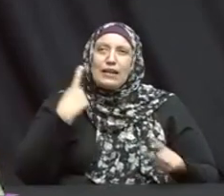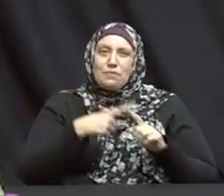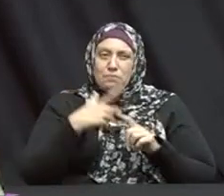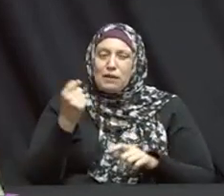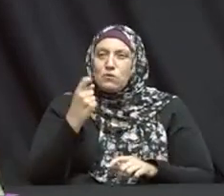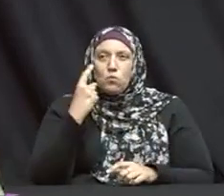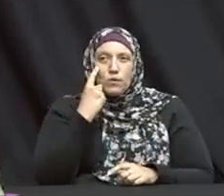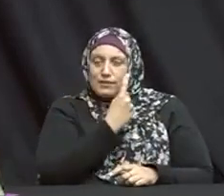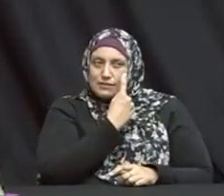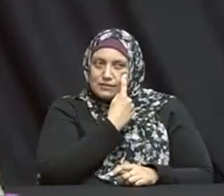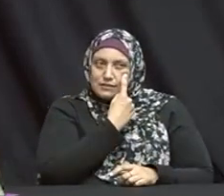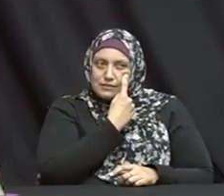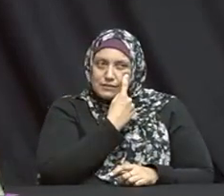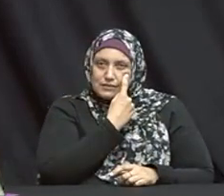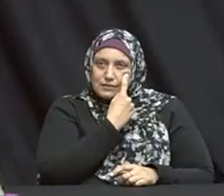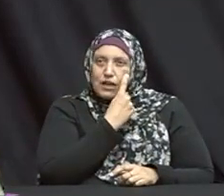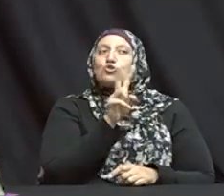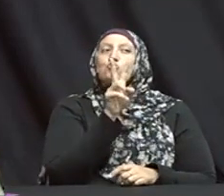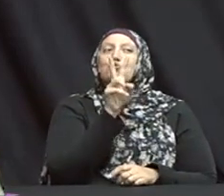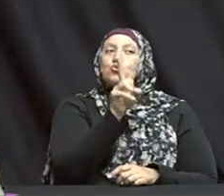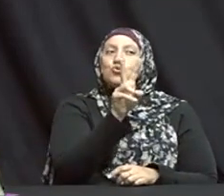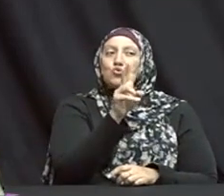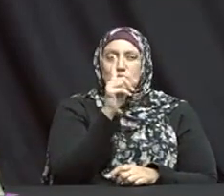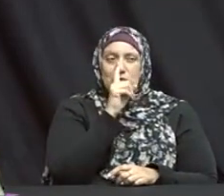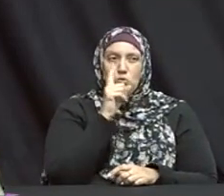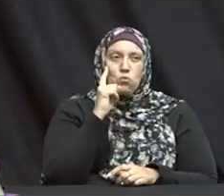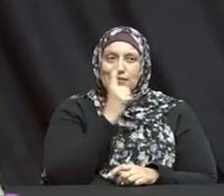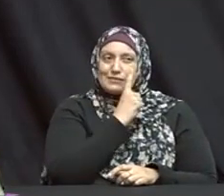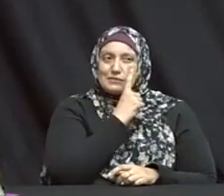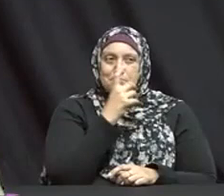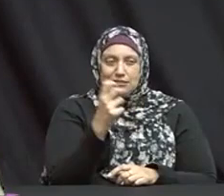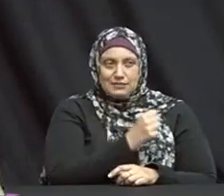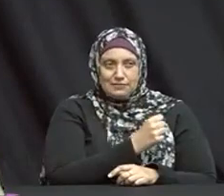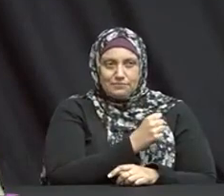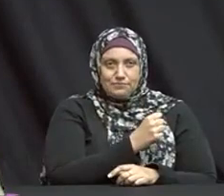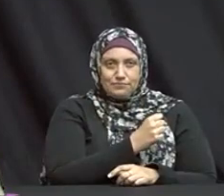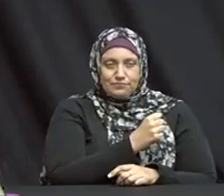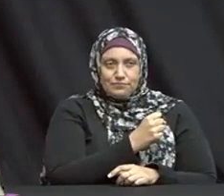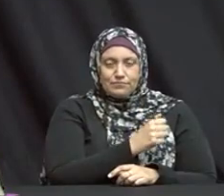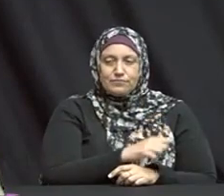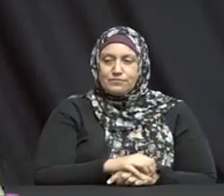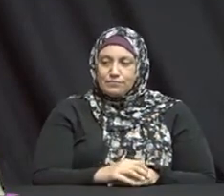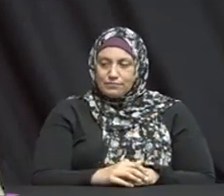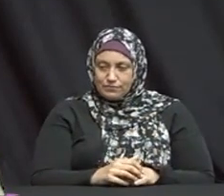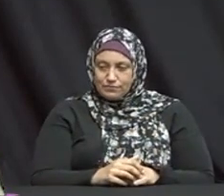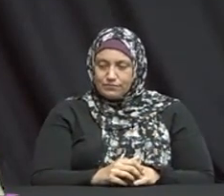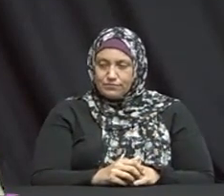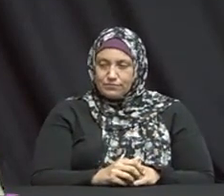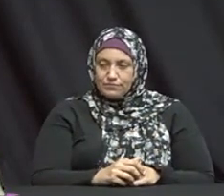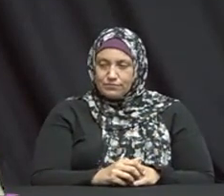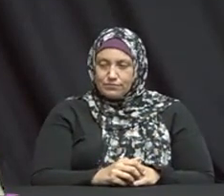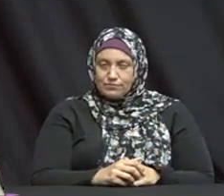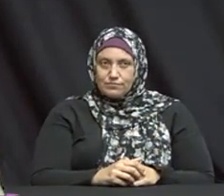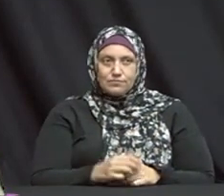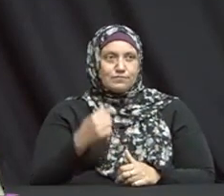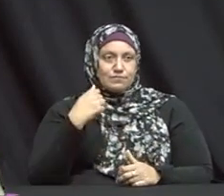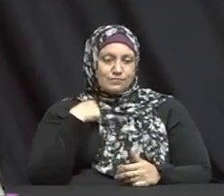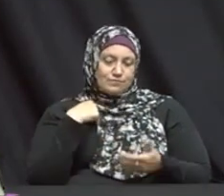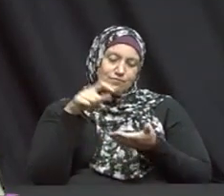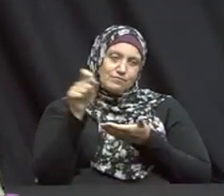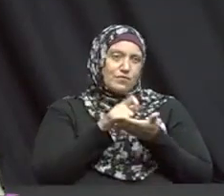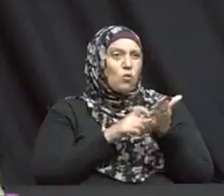needs to be witnessed by two people, and they need to both witness the testator's signature